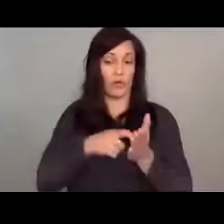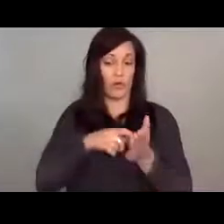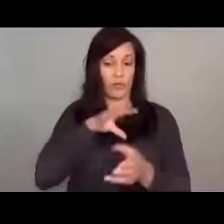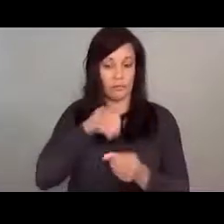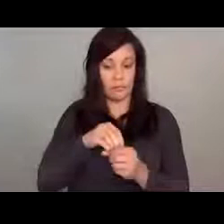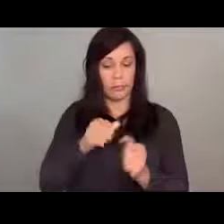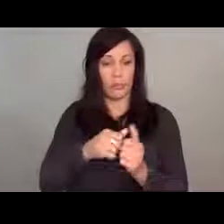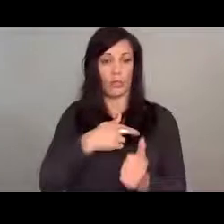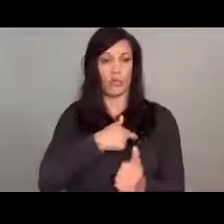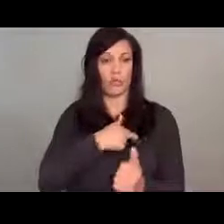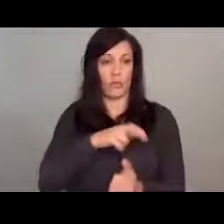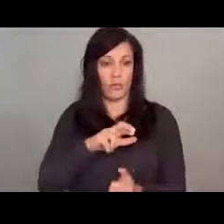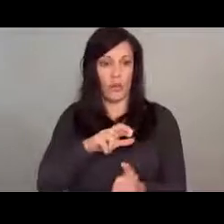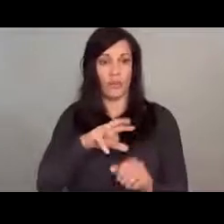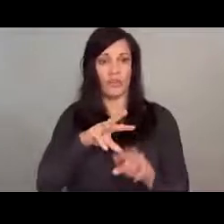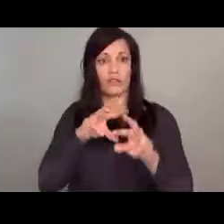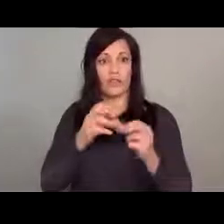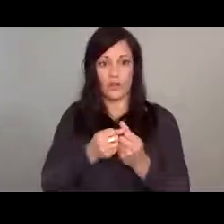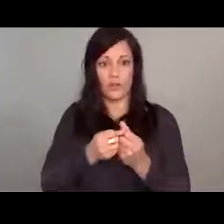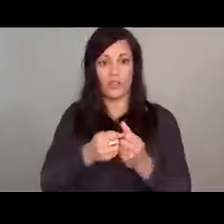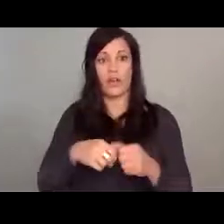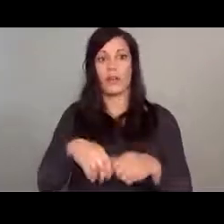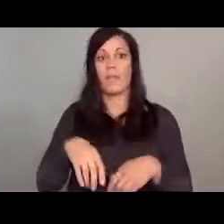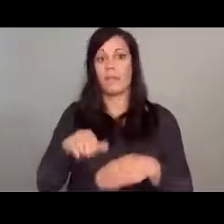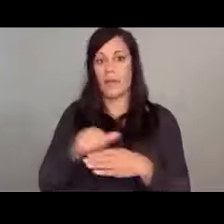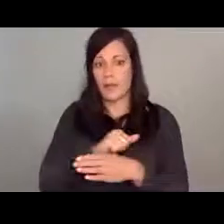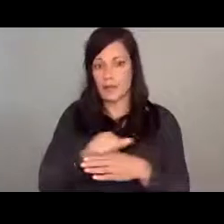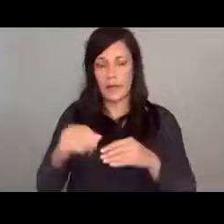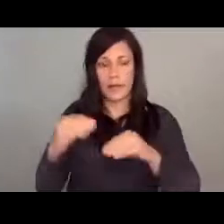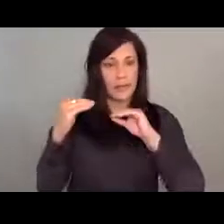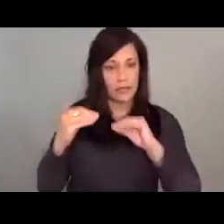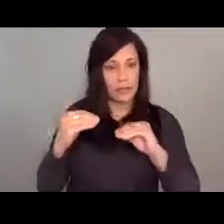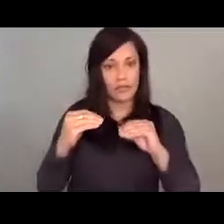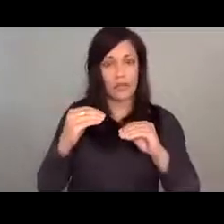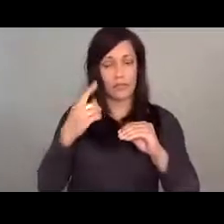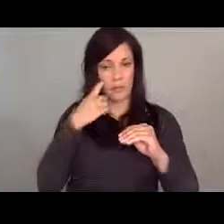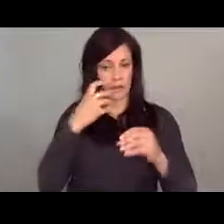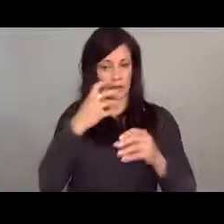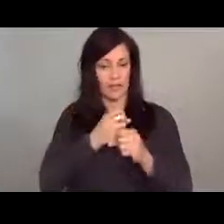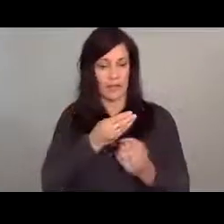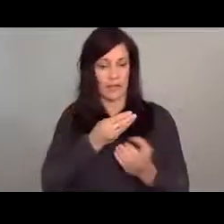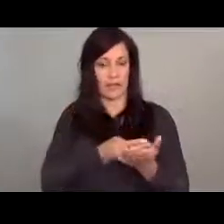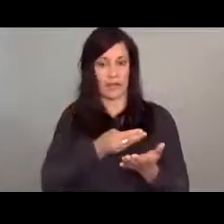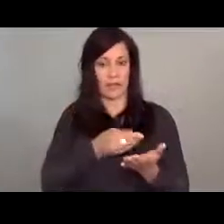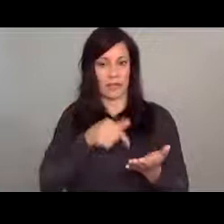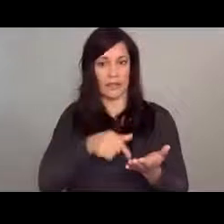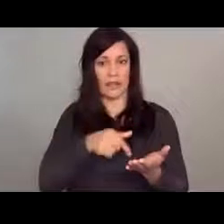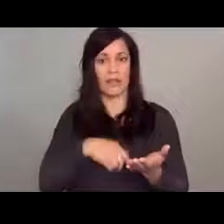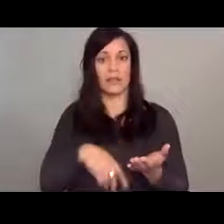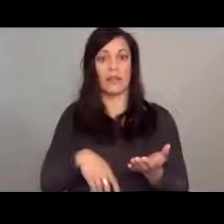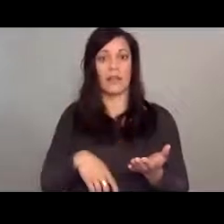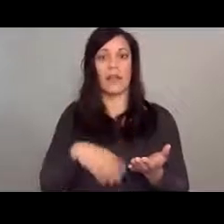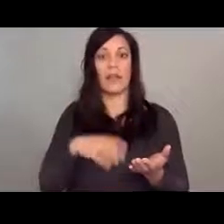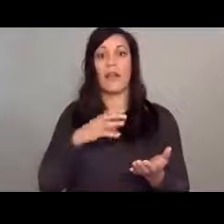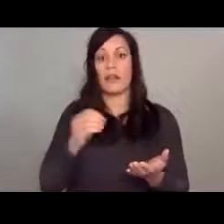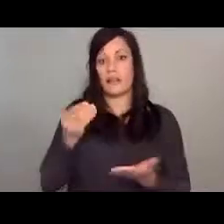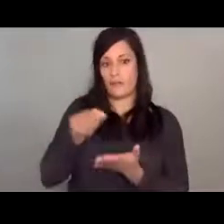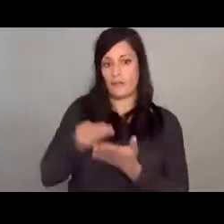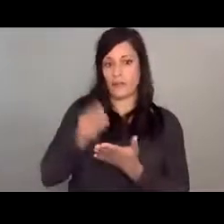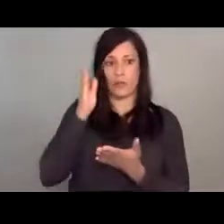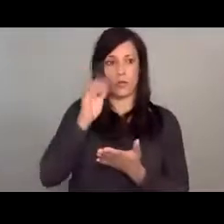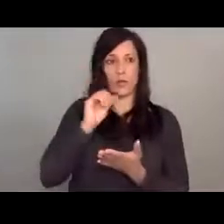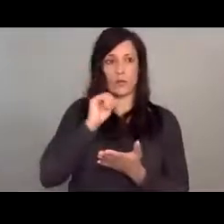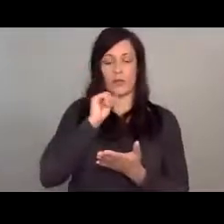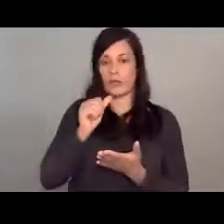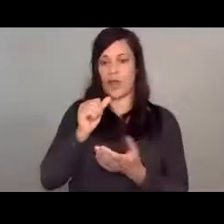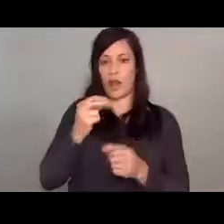workshop, exercise, or instruction as a condition of receiving assistance, that the funds will not be